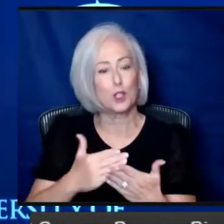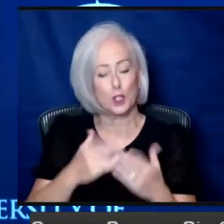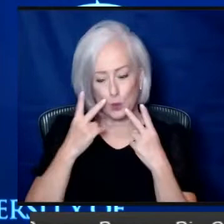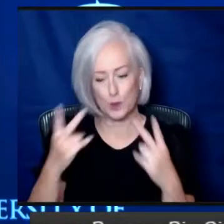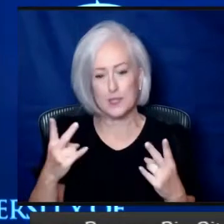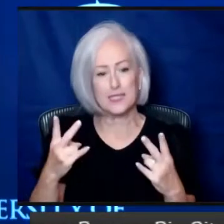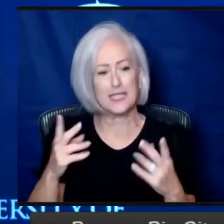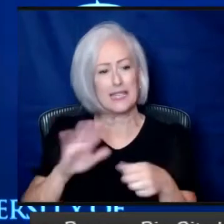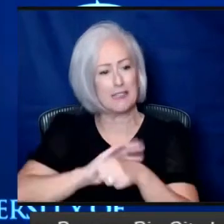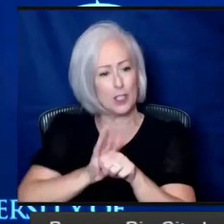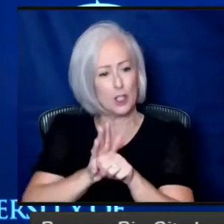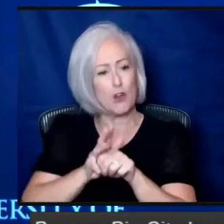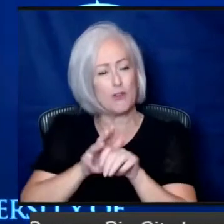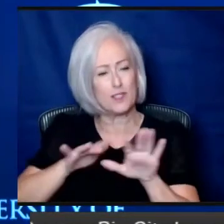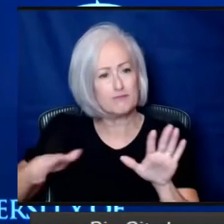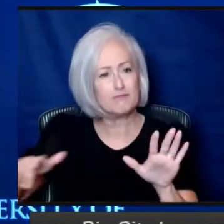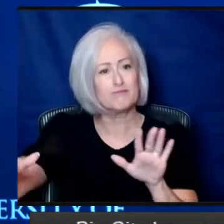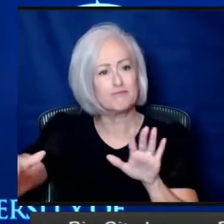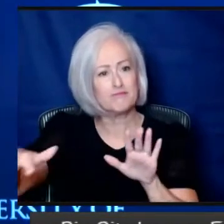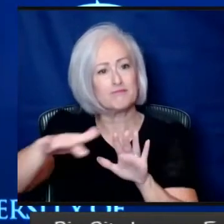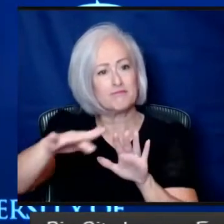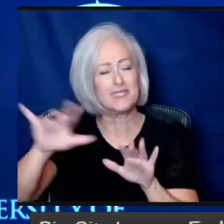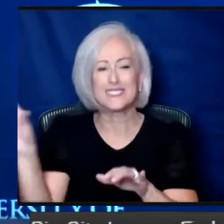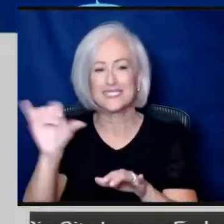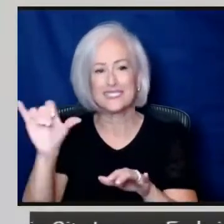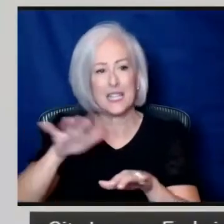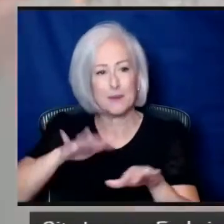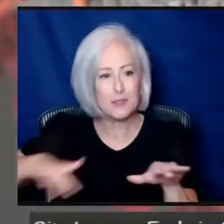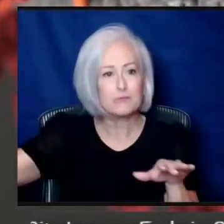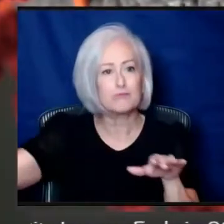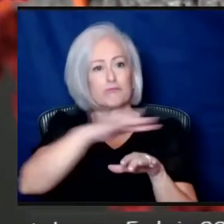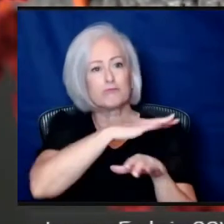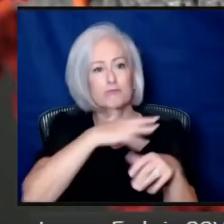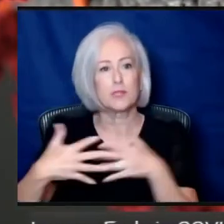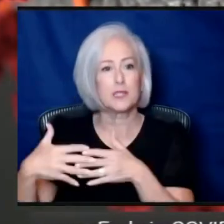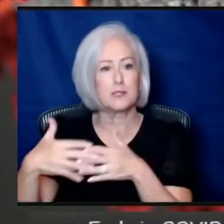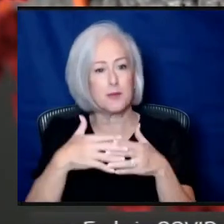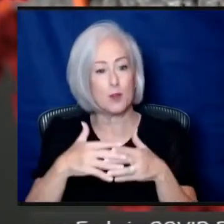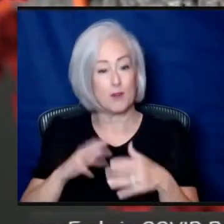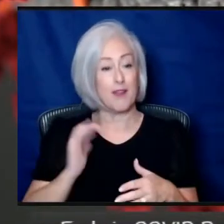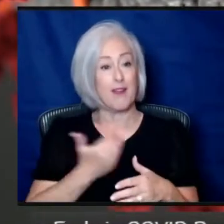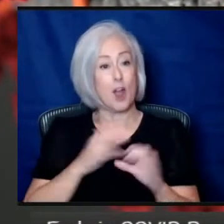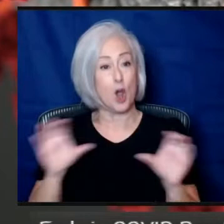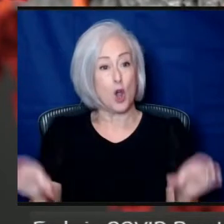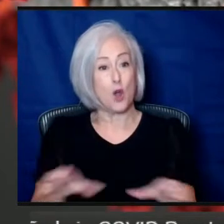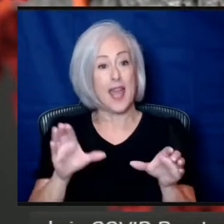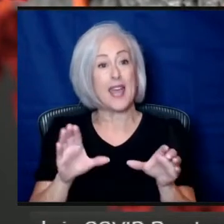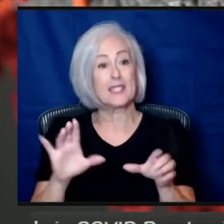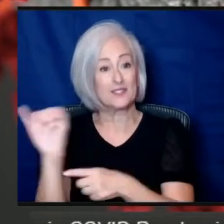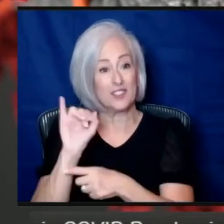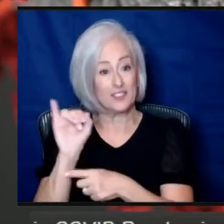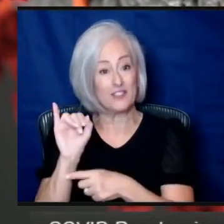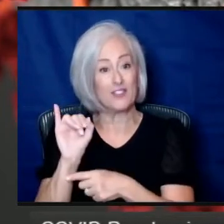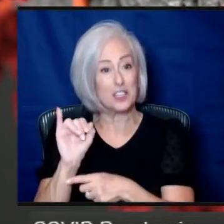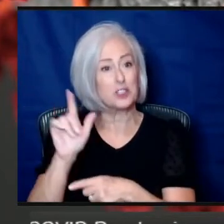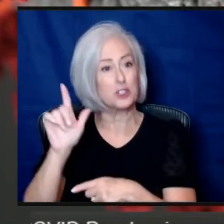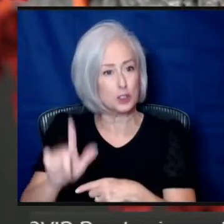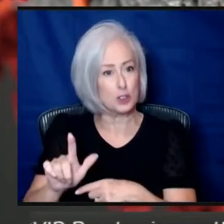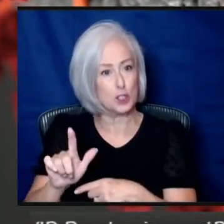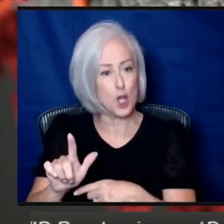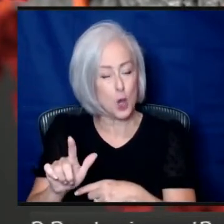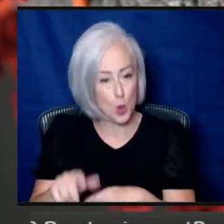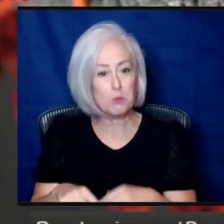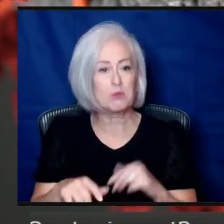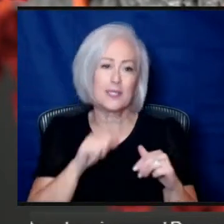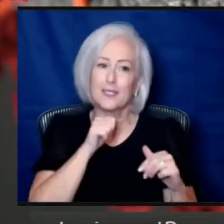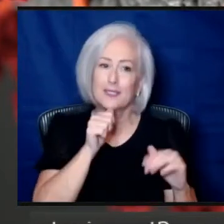the community as around the nation. Our active infections are still pretty low, not in that single digits anymore, but 11 active infections, 1 on the